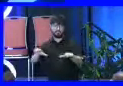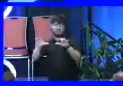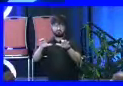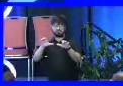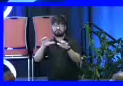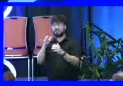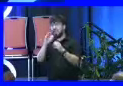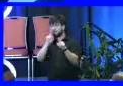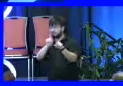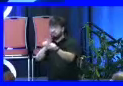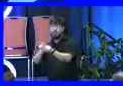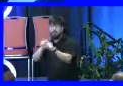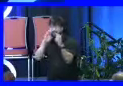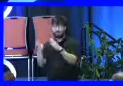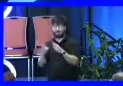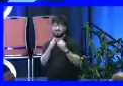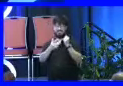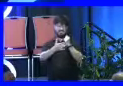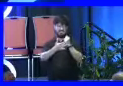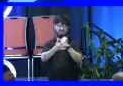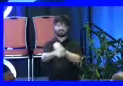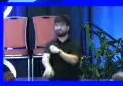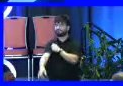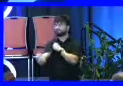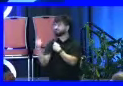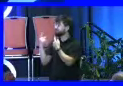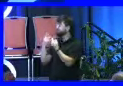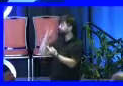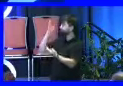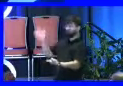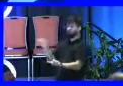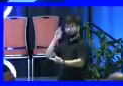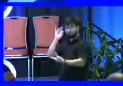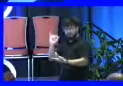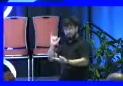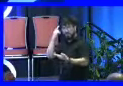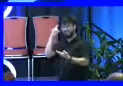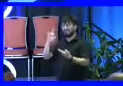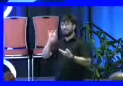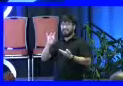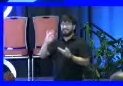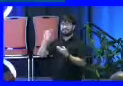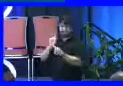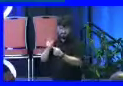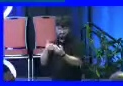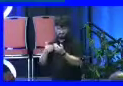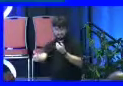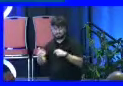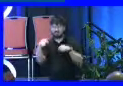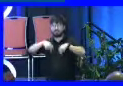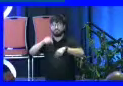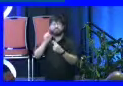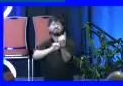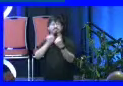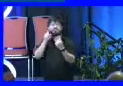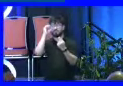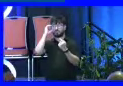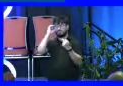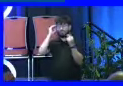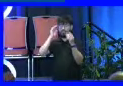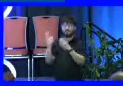time. So here's what it's going to look like for the next 87 minutes. Because we're in person, we've organized